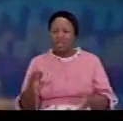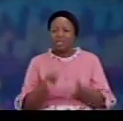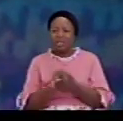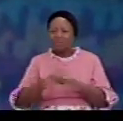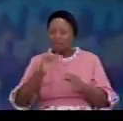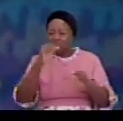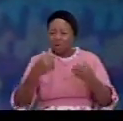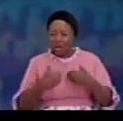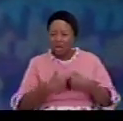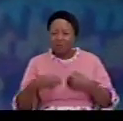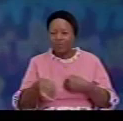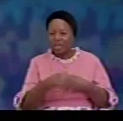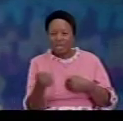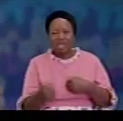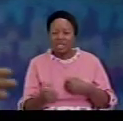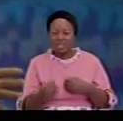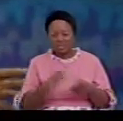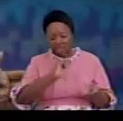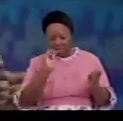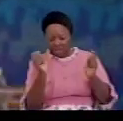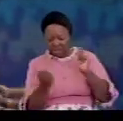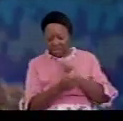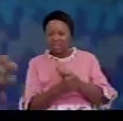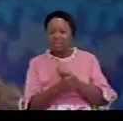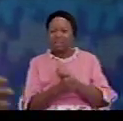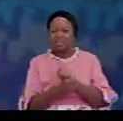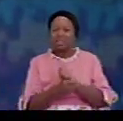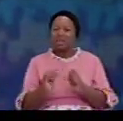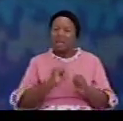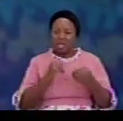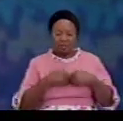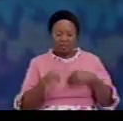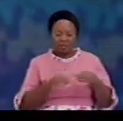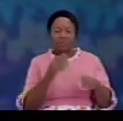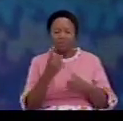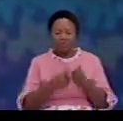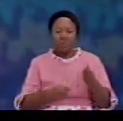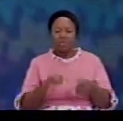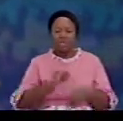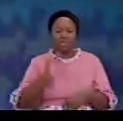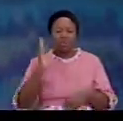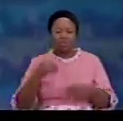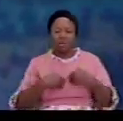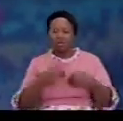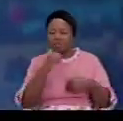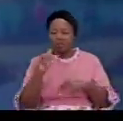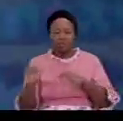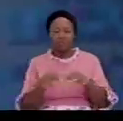have any transformation, any change? I have done what I shouldn't have done.